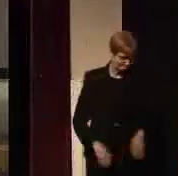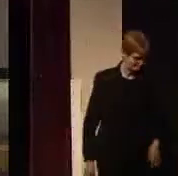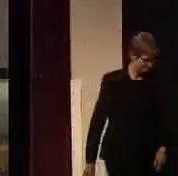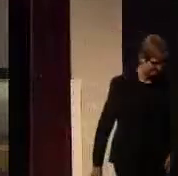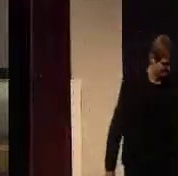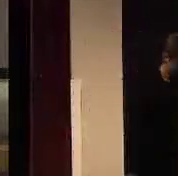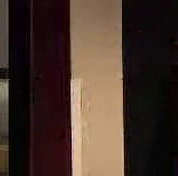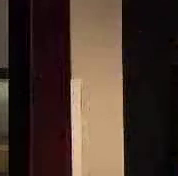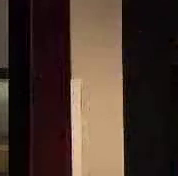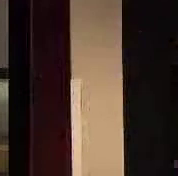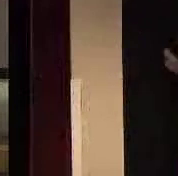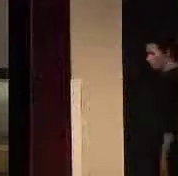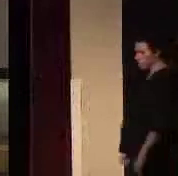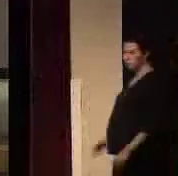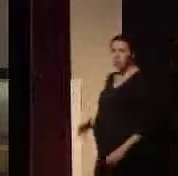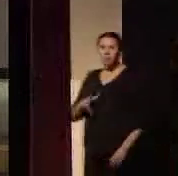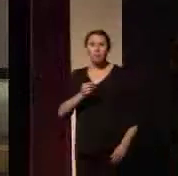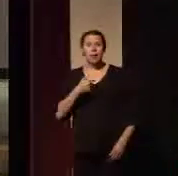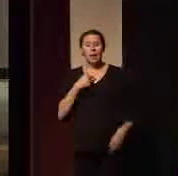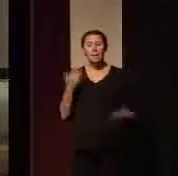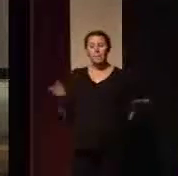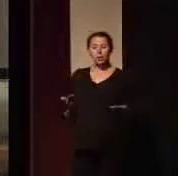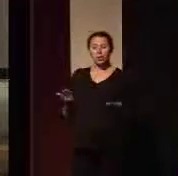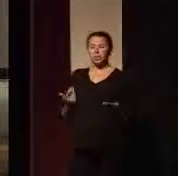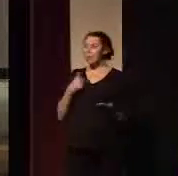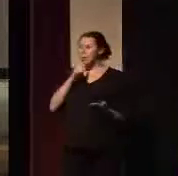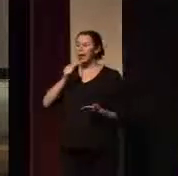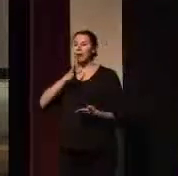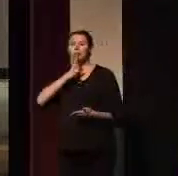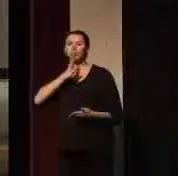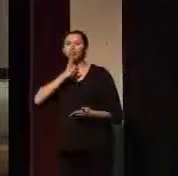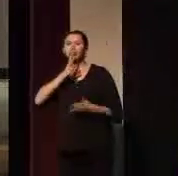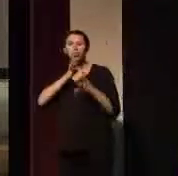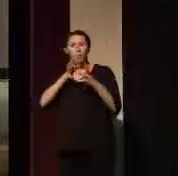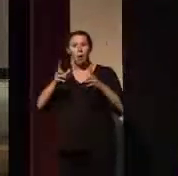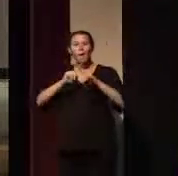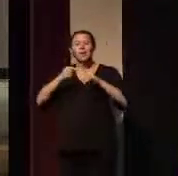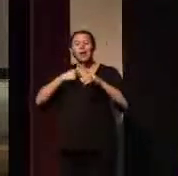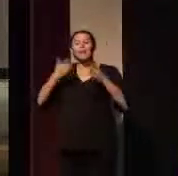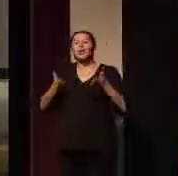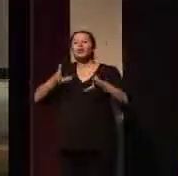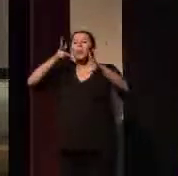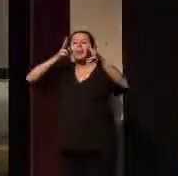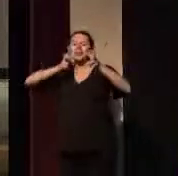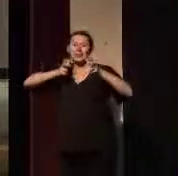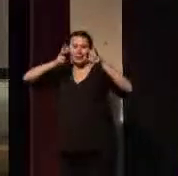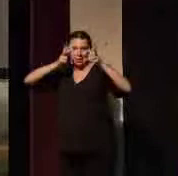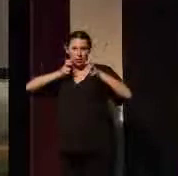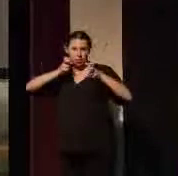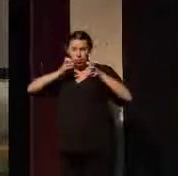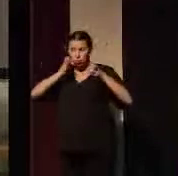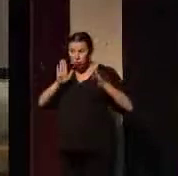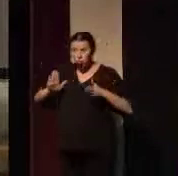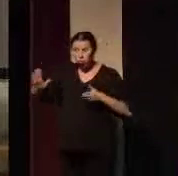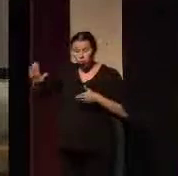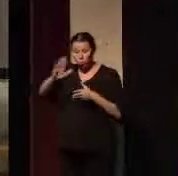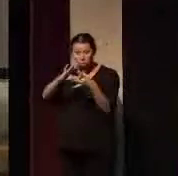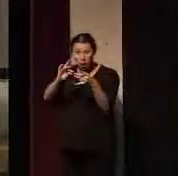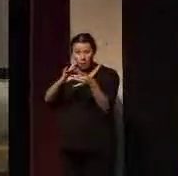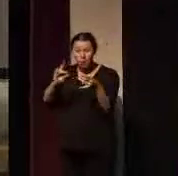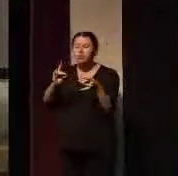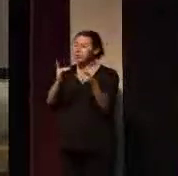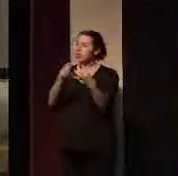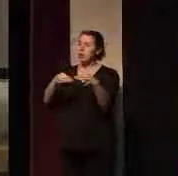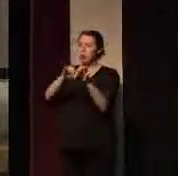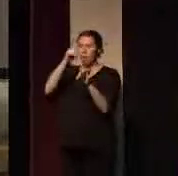And I am here. I'm not going to talk too much, but I am here to listen. What you have to say means a lot to me, because I'm going to take that